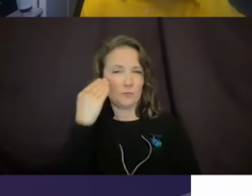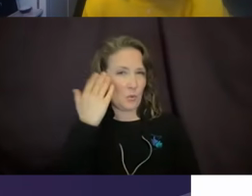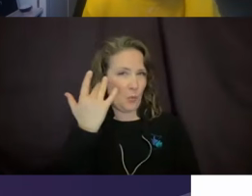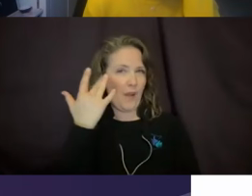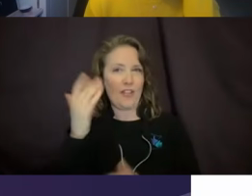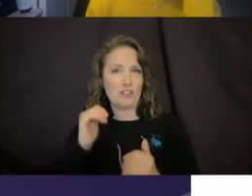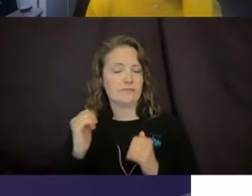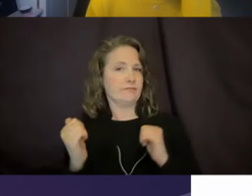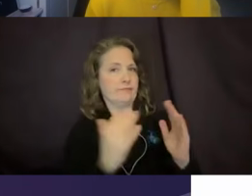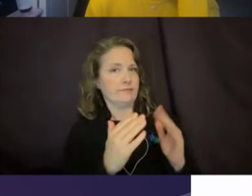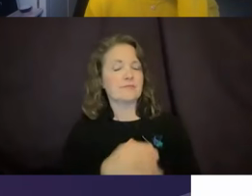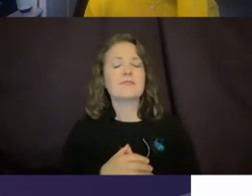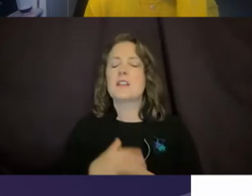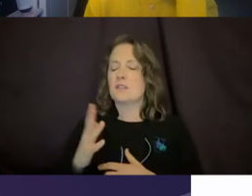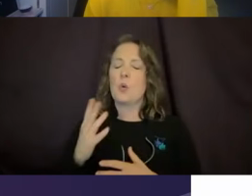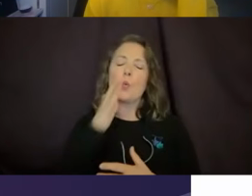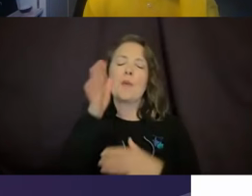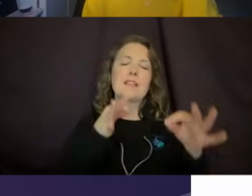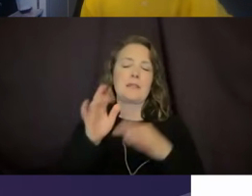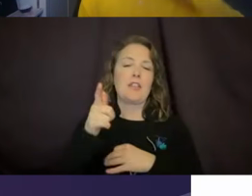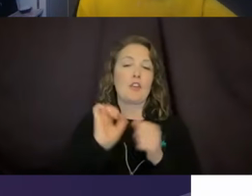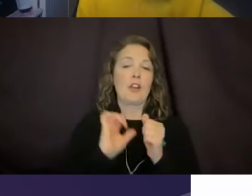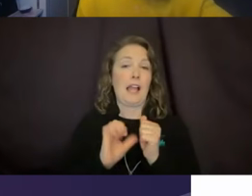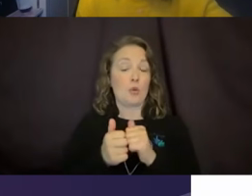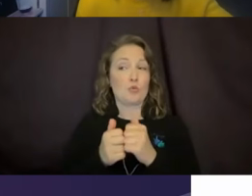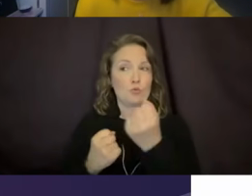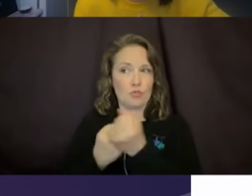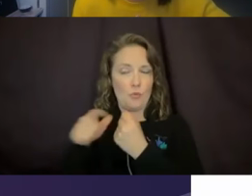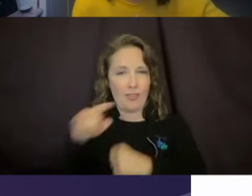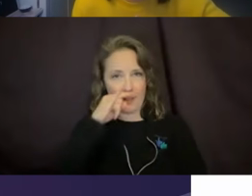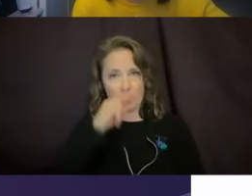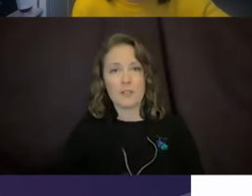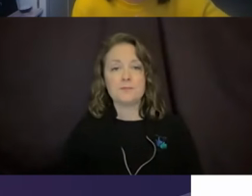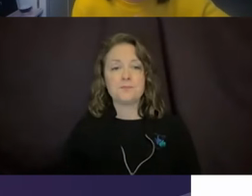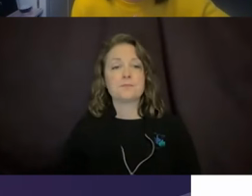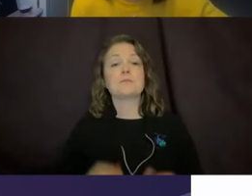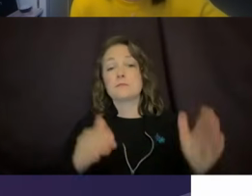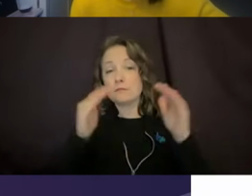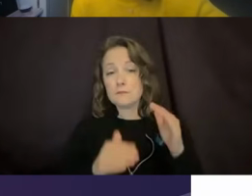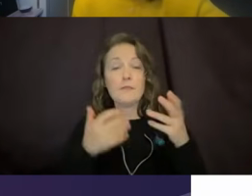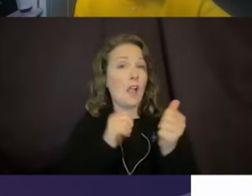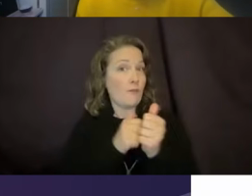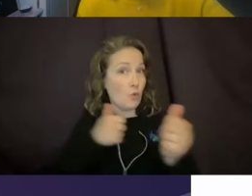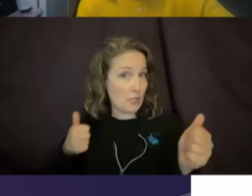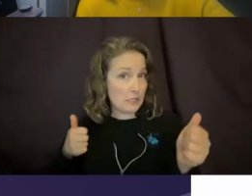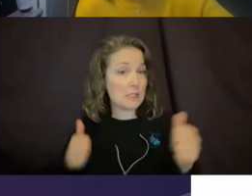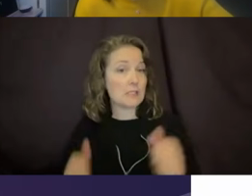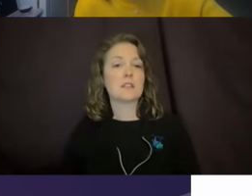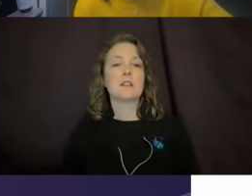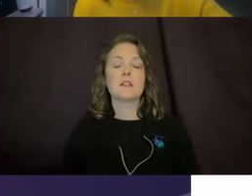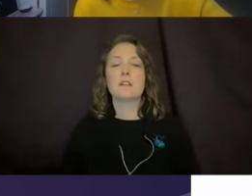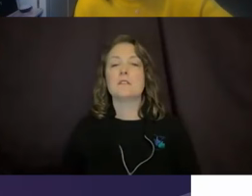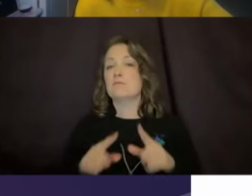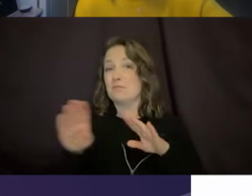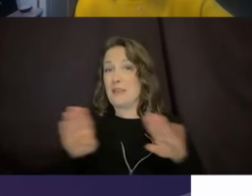to support a child who's kind of displaying those things. But avoidance is really huge too. They might have behavioral issues. They might be